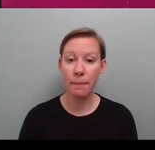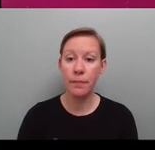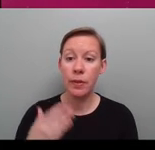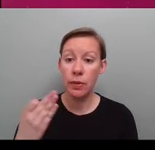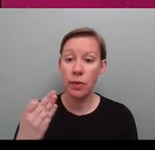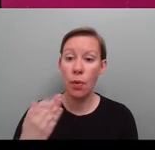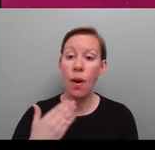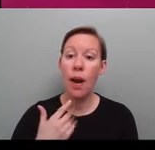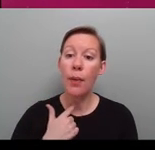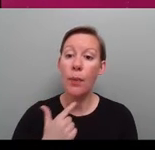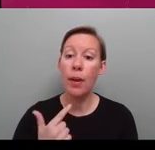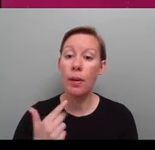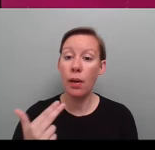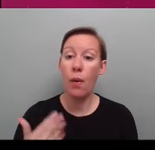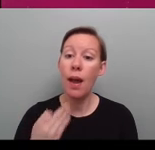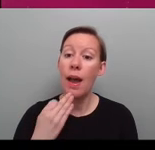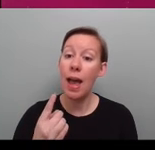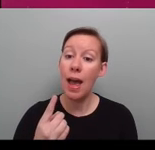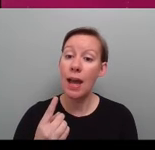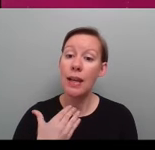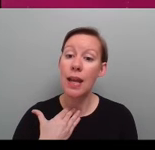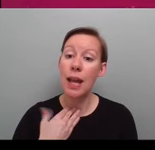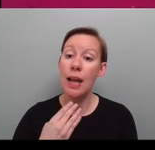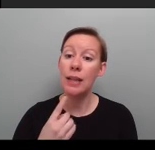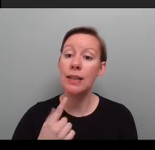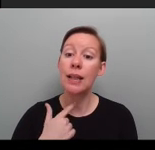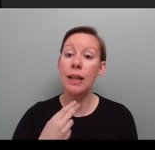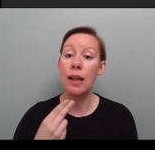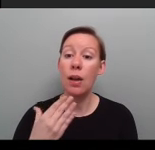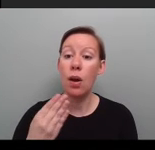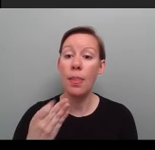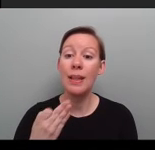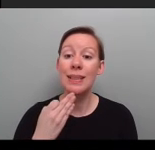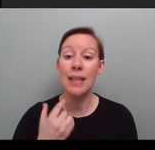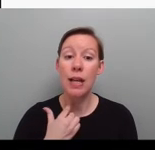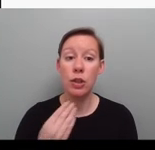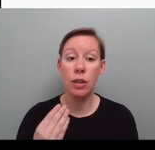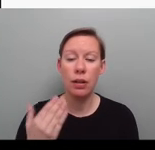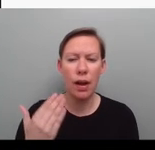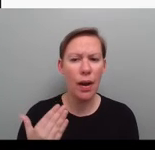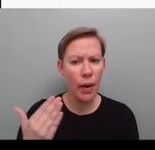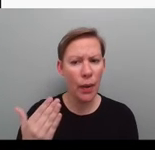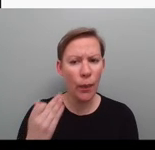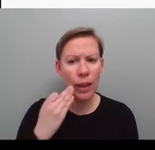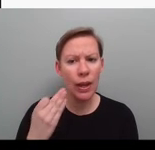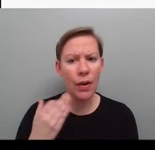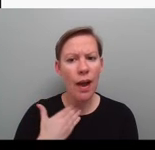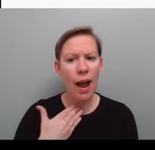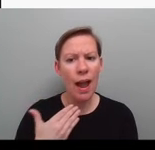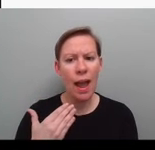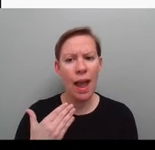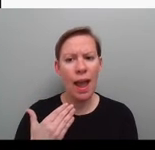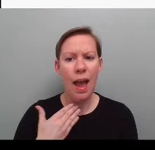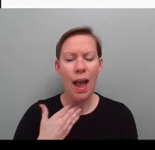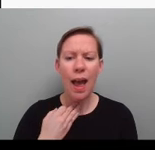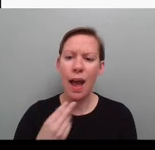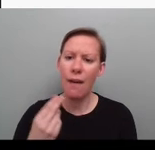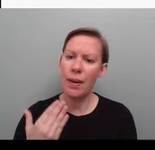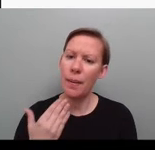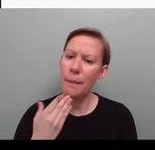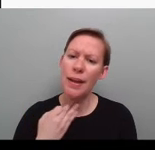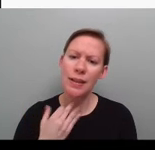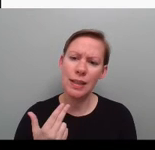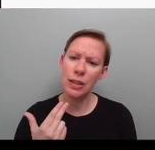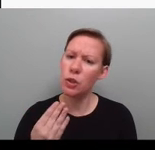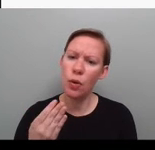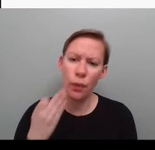them. So I'm going to go ahead and click on my Collaborate session. Here I've got an error message. Now